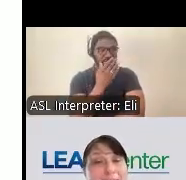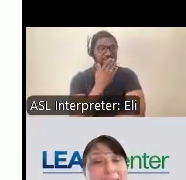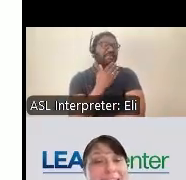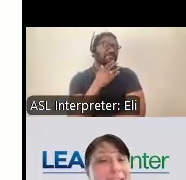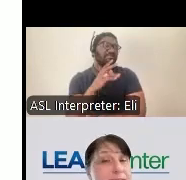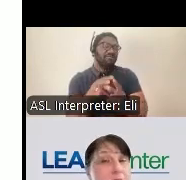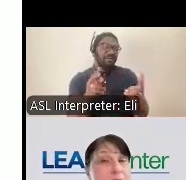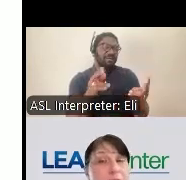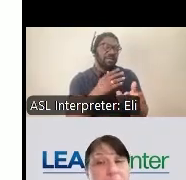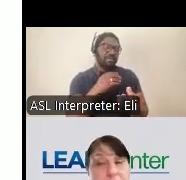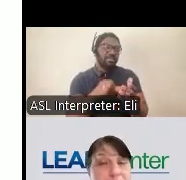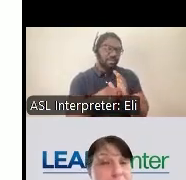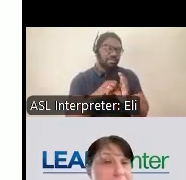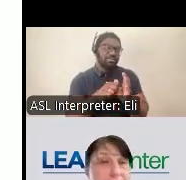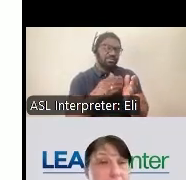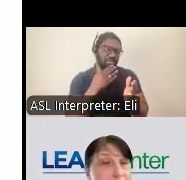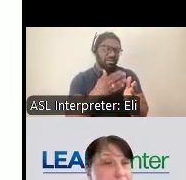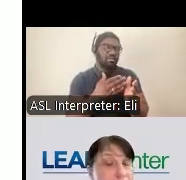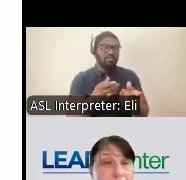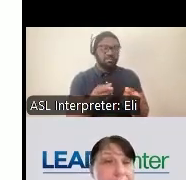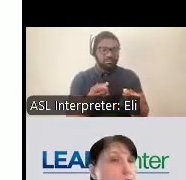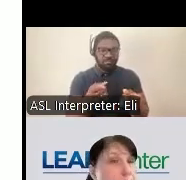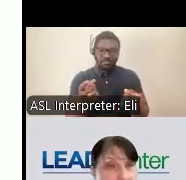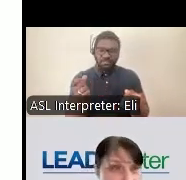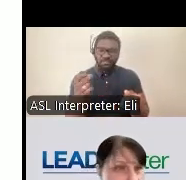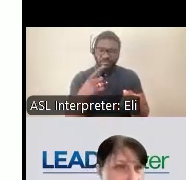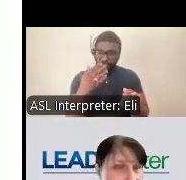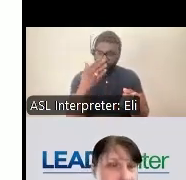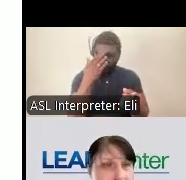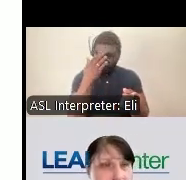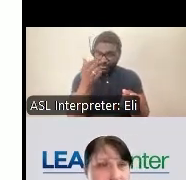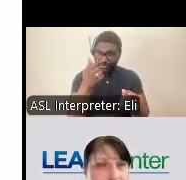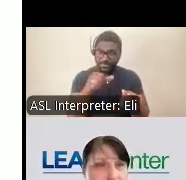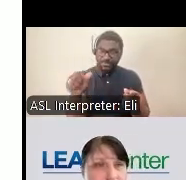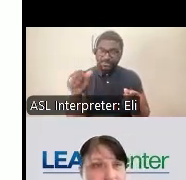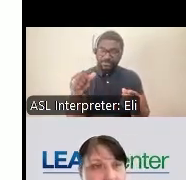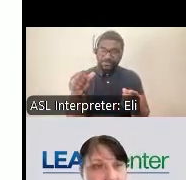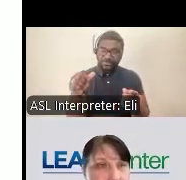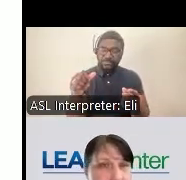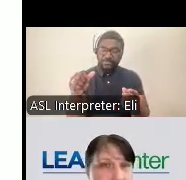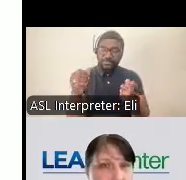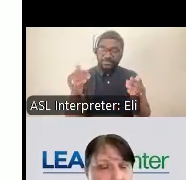about any enhanced recovery services that are available in other states.